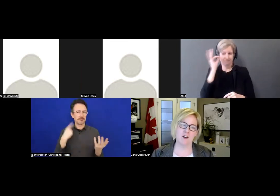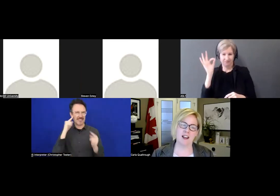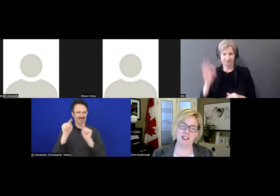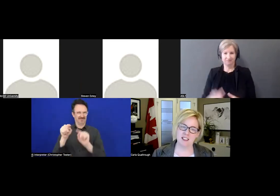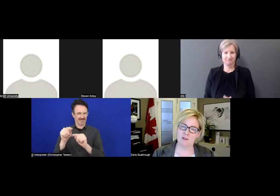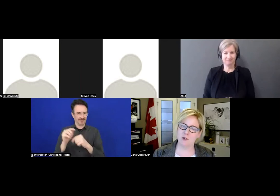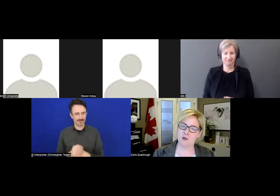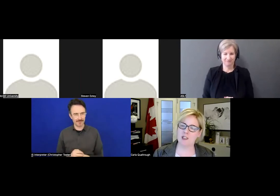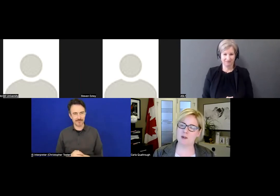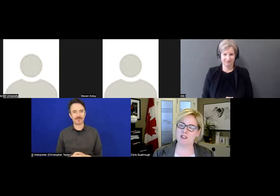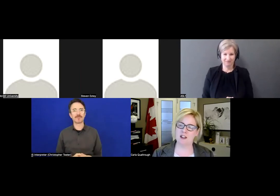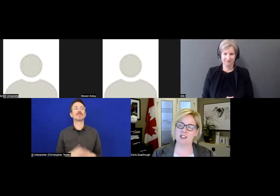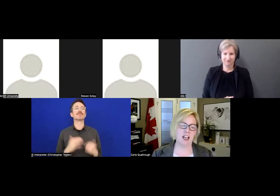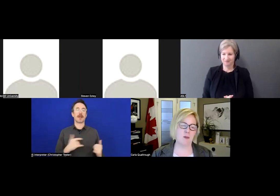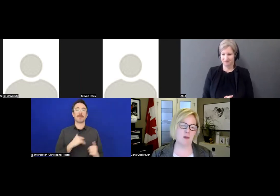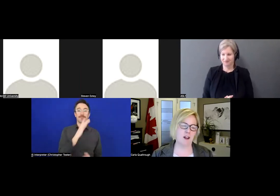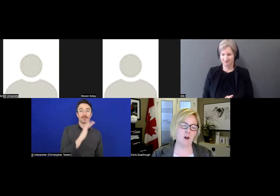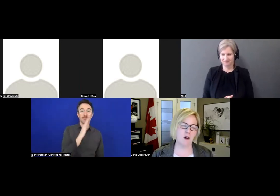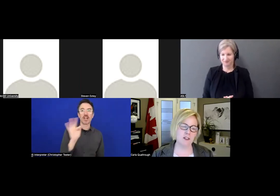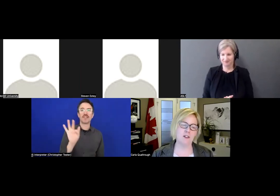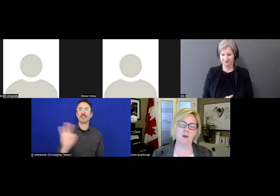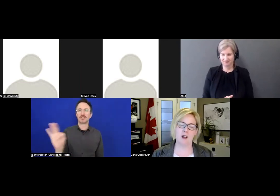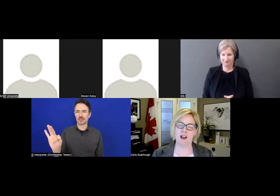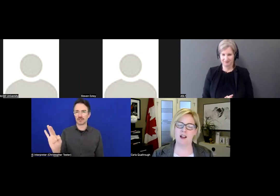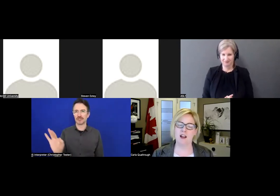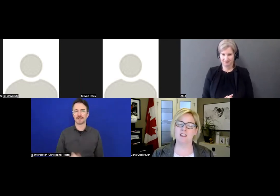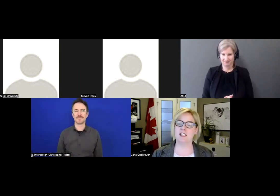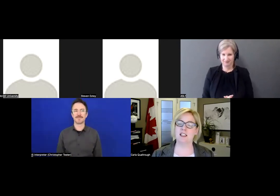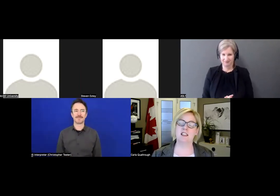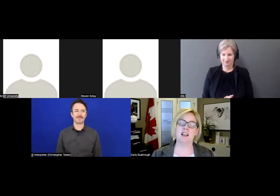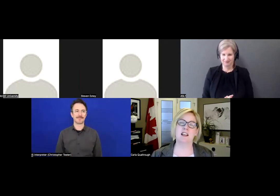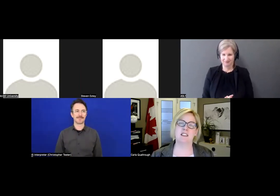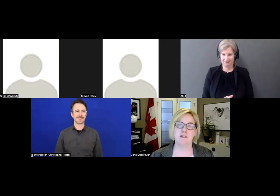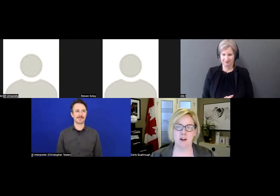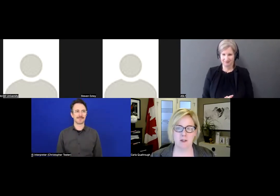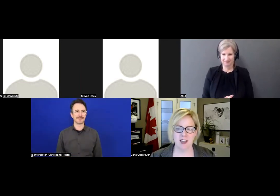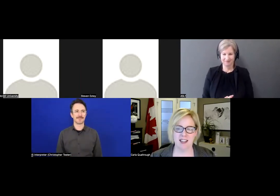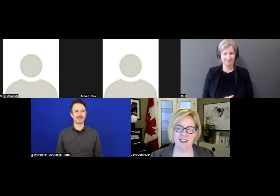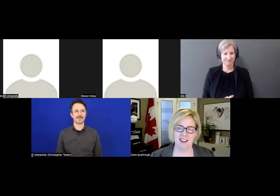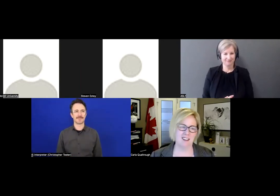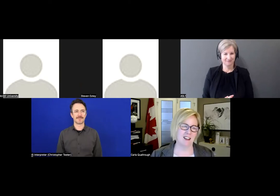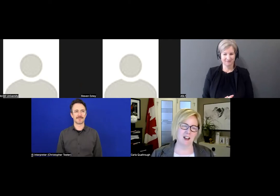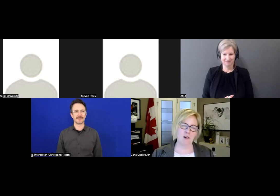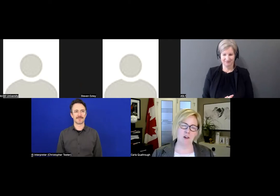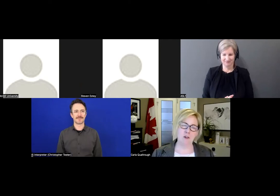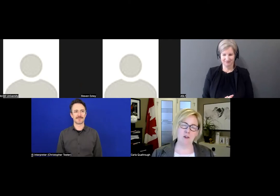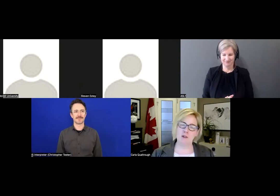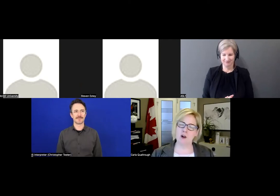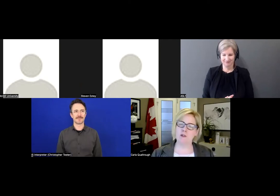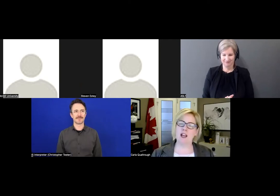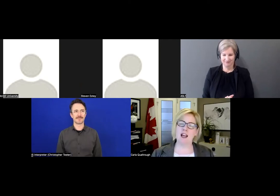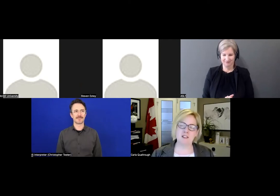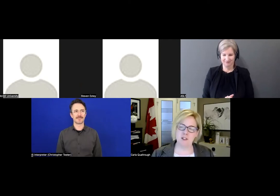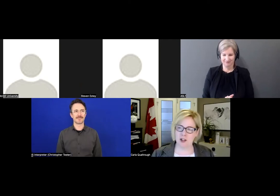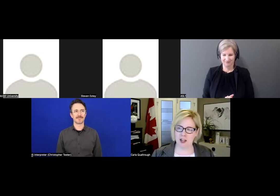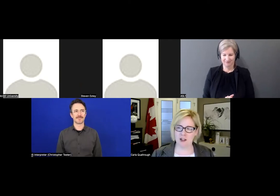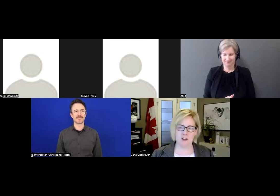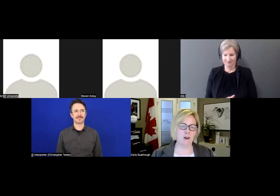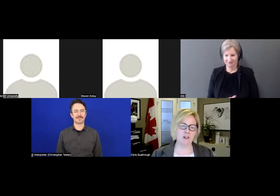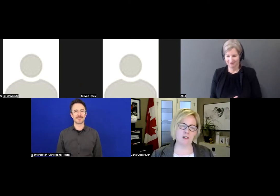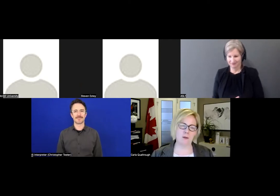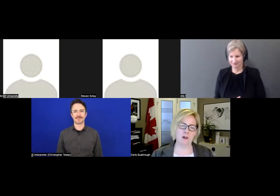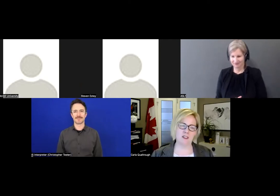Convention relative aux droits des personnes handicapées continuera de guider les efforts du Canada. Nous devons nous assurer